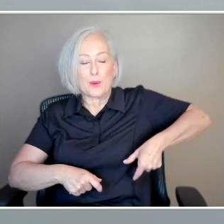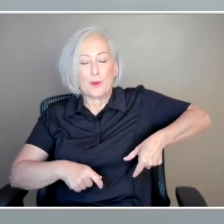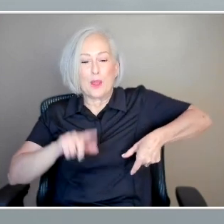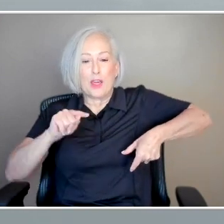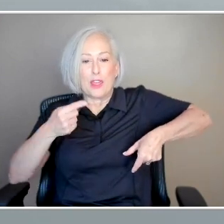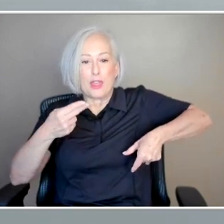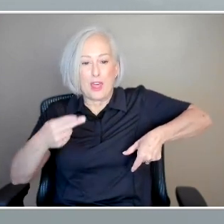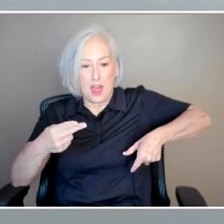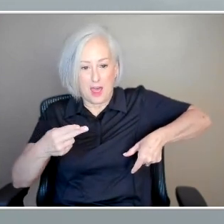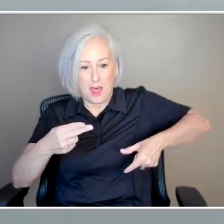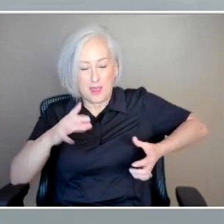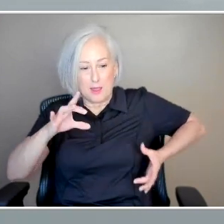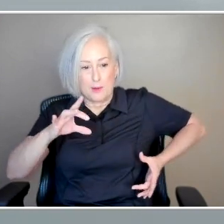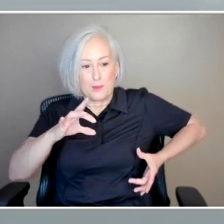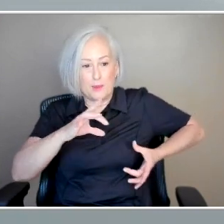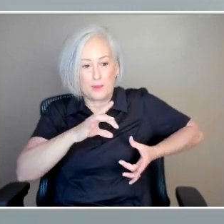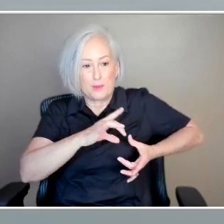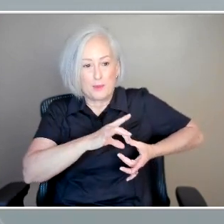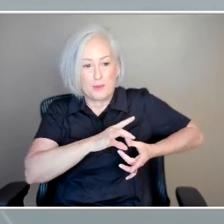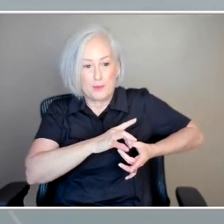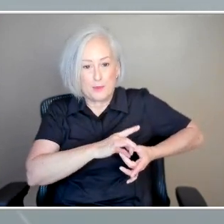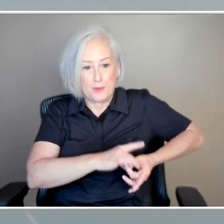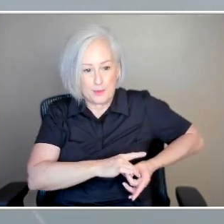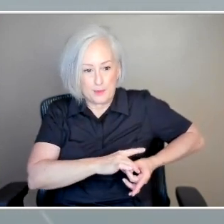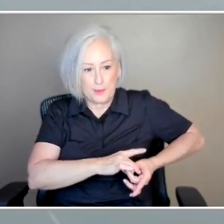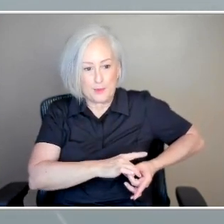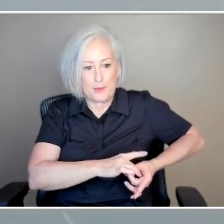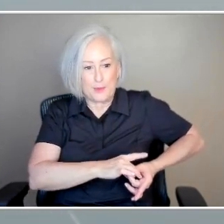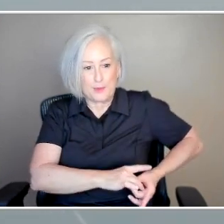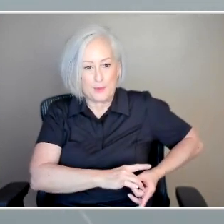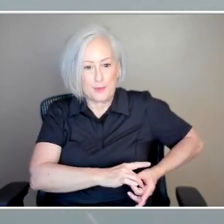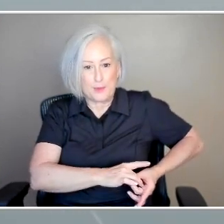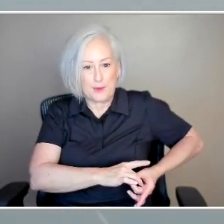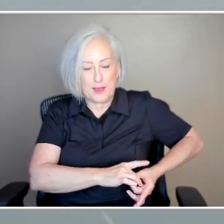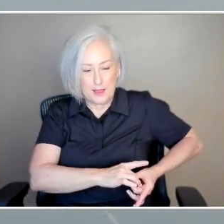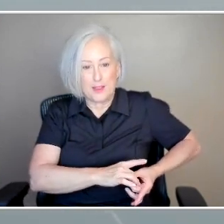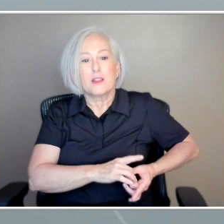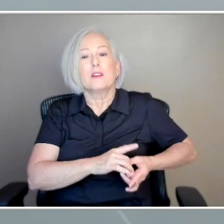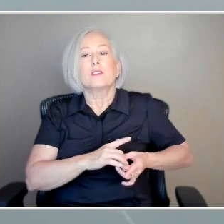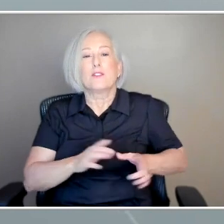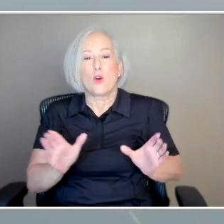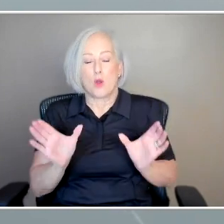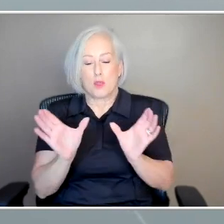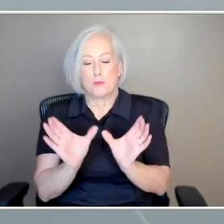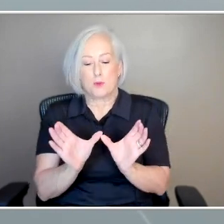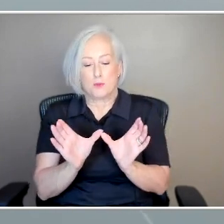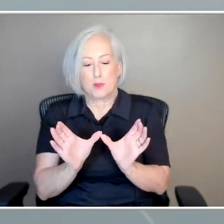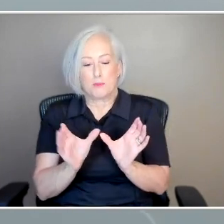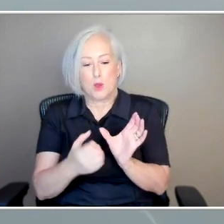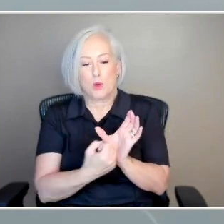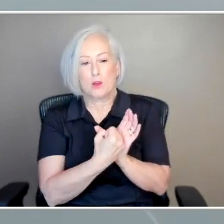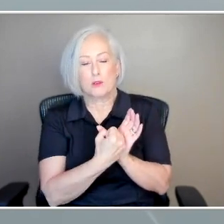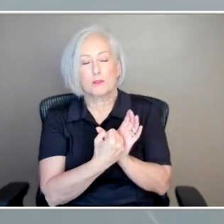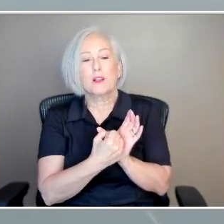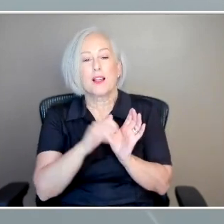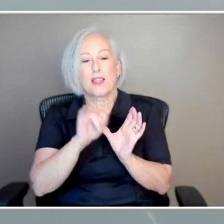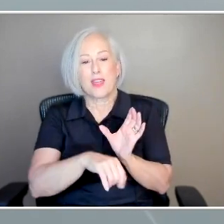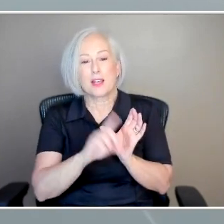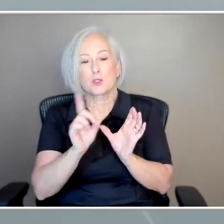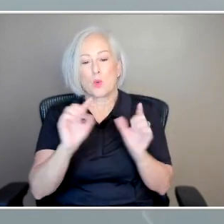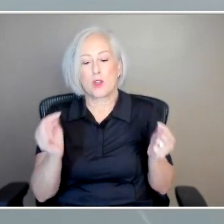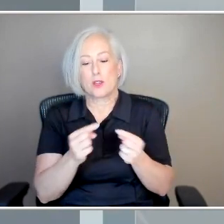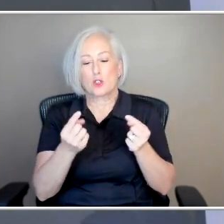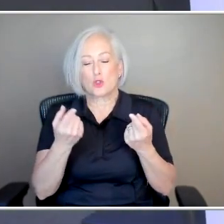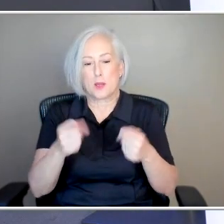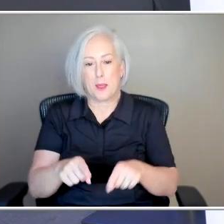and that's where the common attachment is lifted up at the pubic bone. So that right there is actually the core muscle injury. So this could be treated